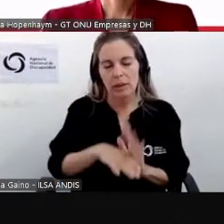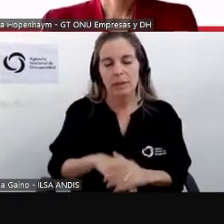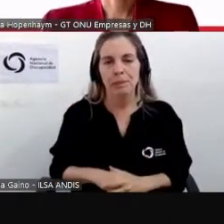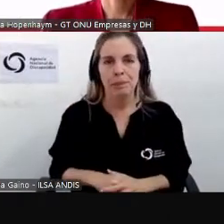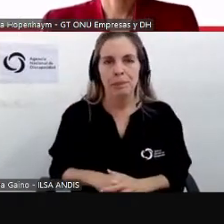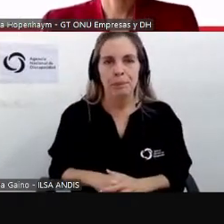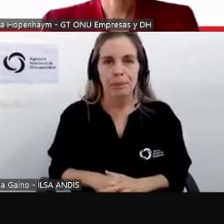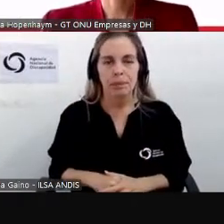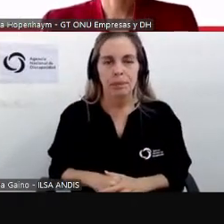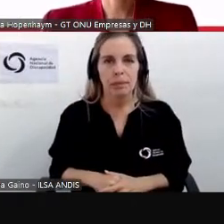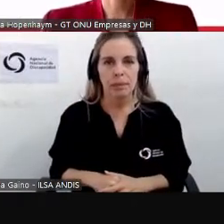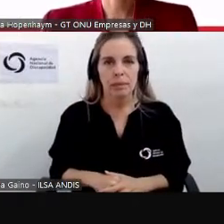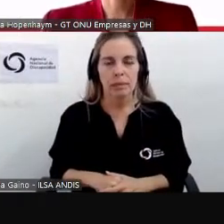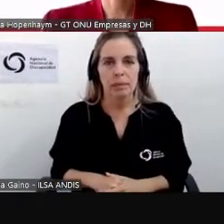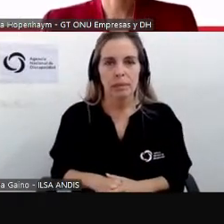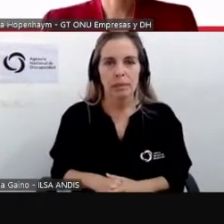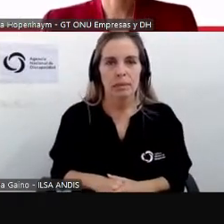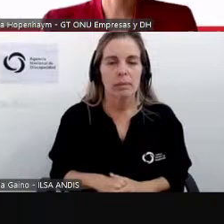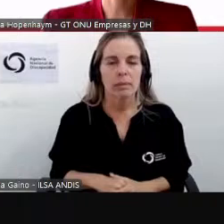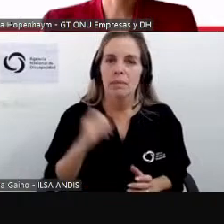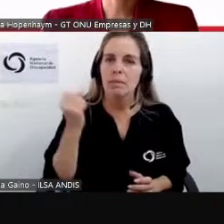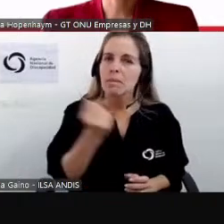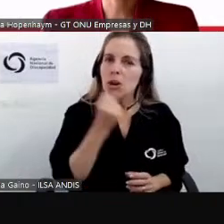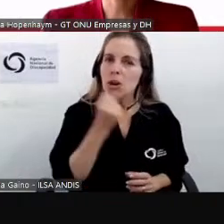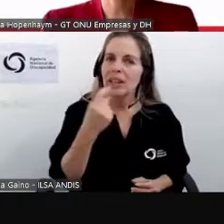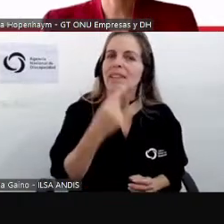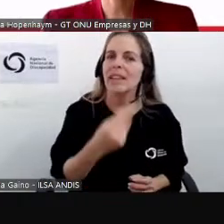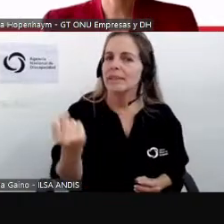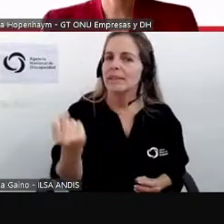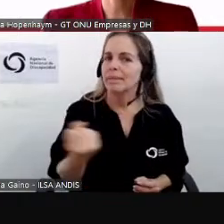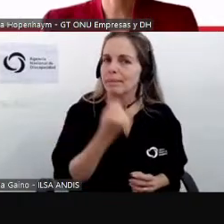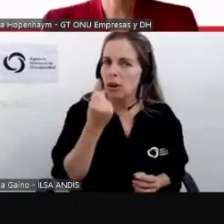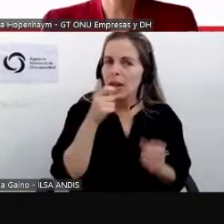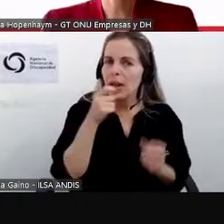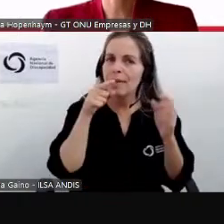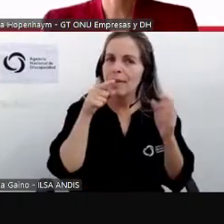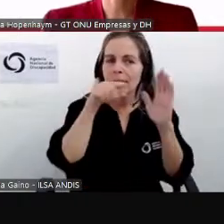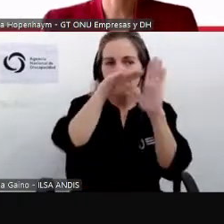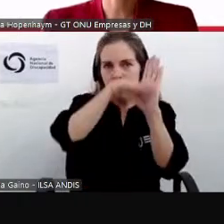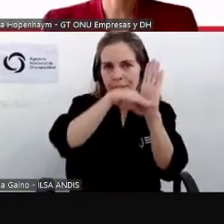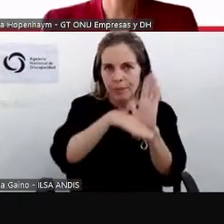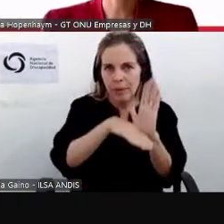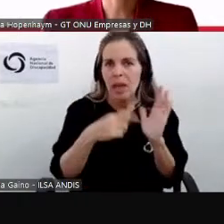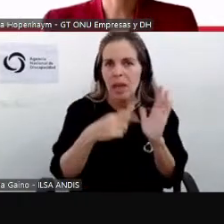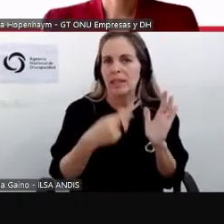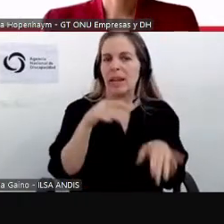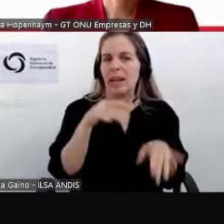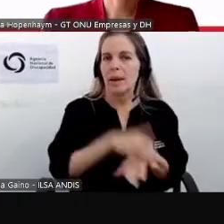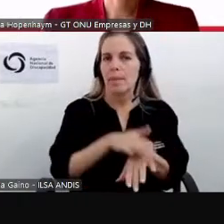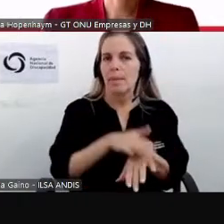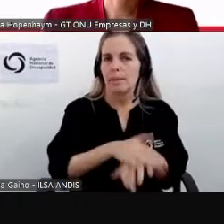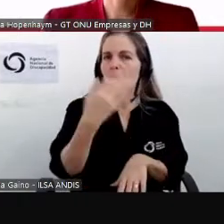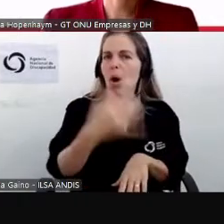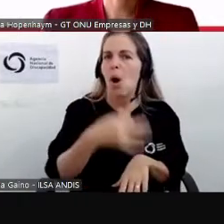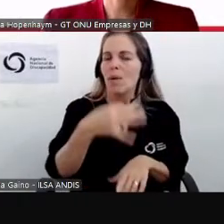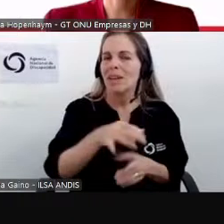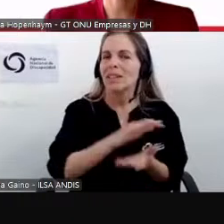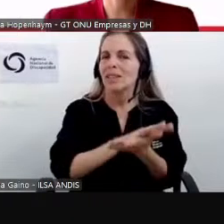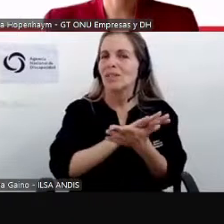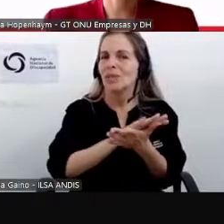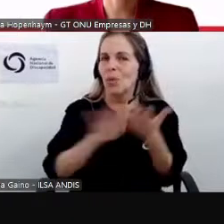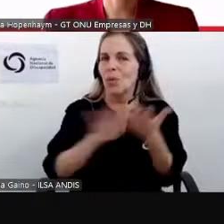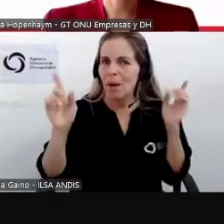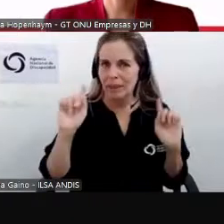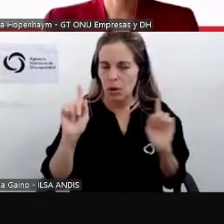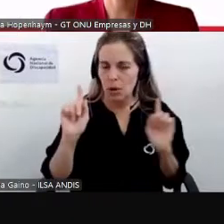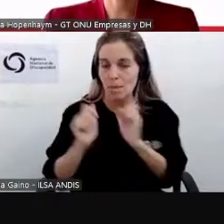need to conduct this due diligence. The source of due diligence are the guiding principles, as I said earlier, and specifically in Principle 17, remember that there are 31 principles, but Principle